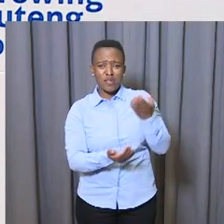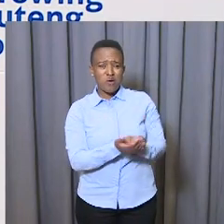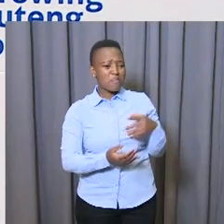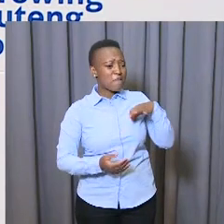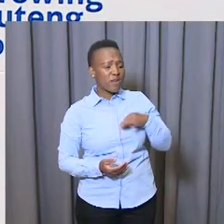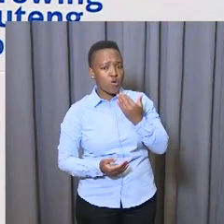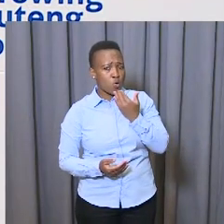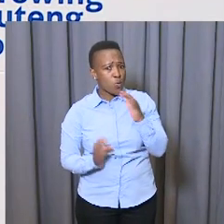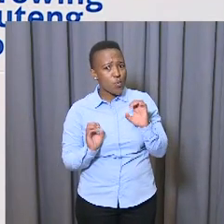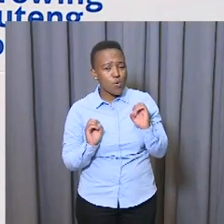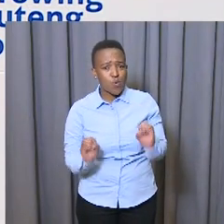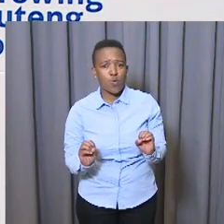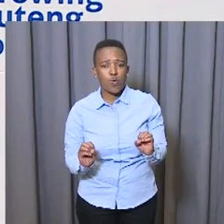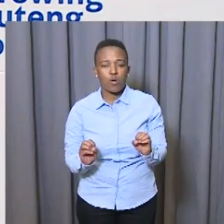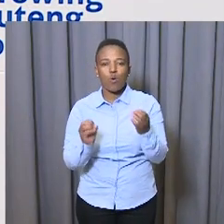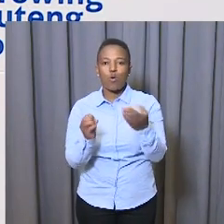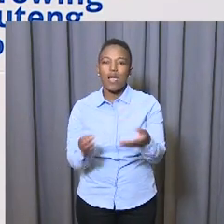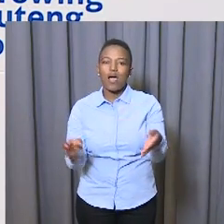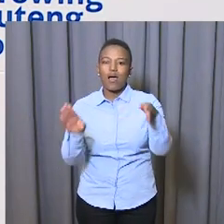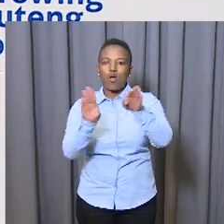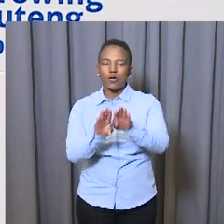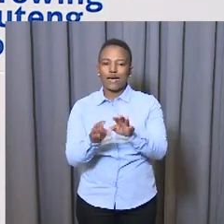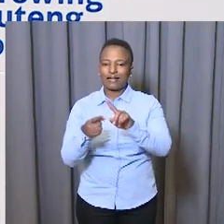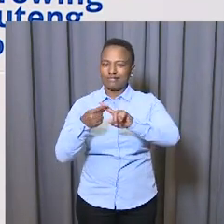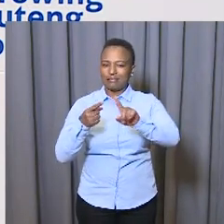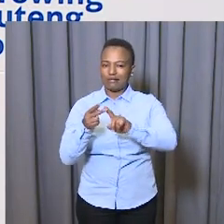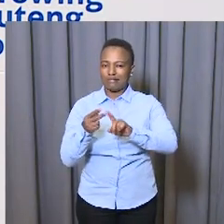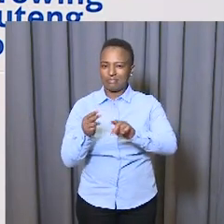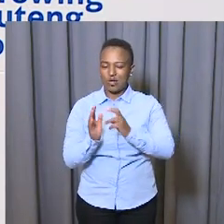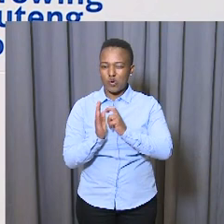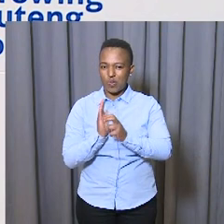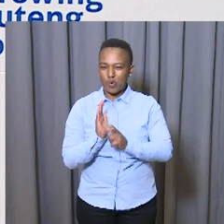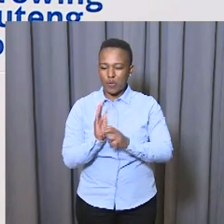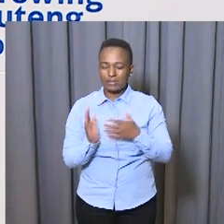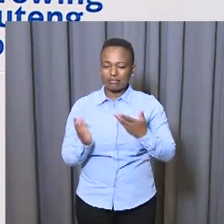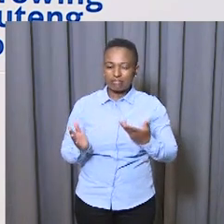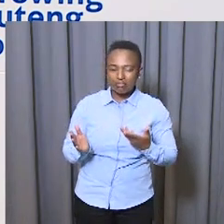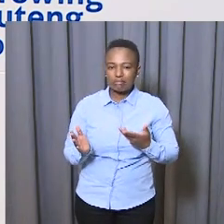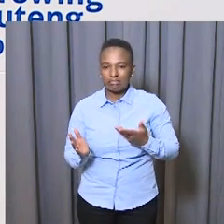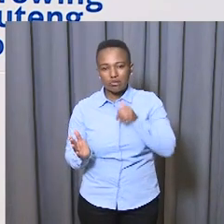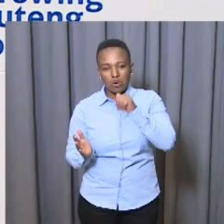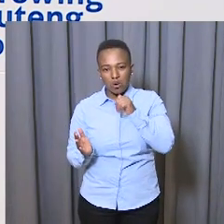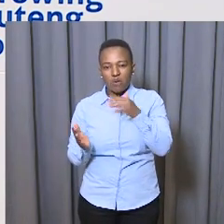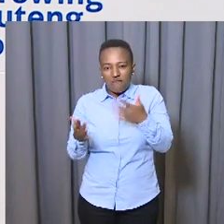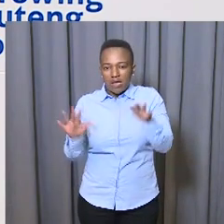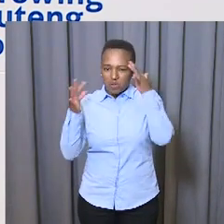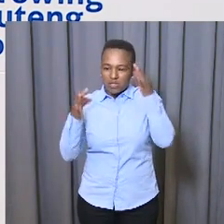lockdown measures are measures you resort to, extreme measures you resort to, not because it is